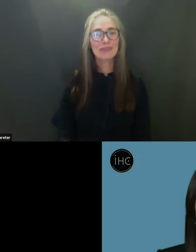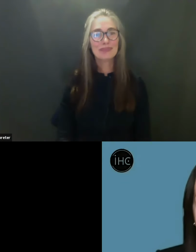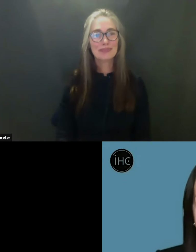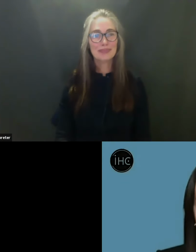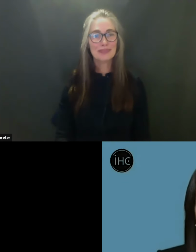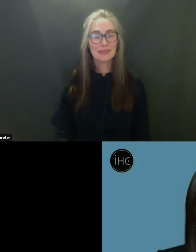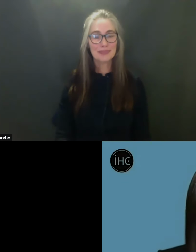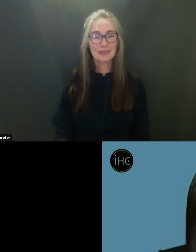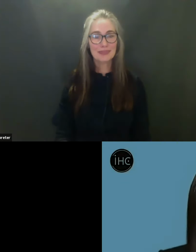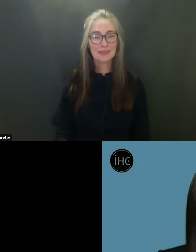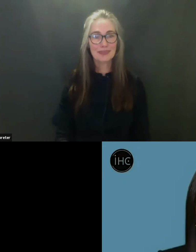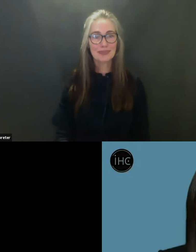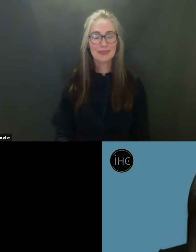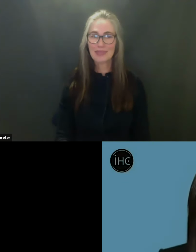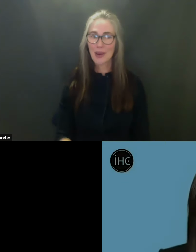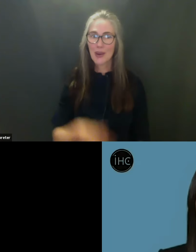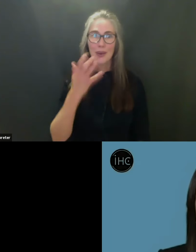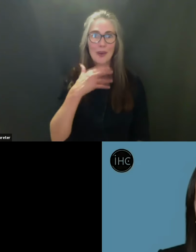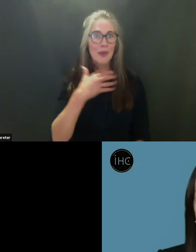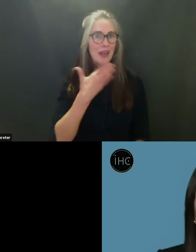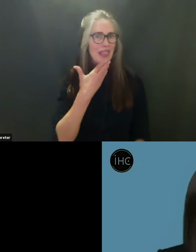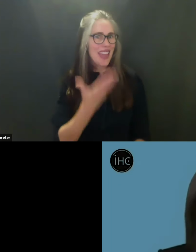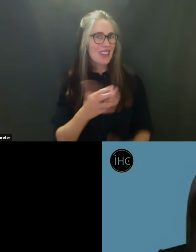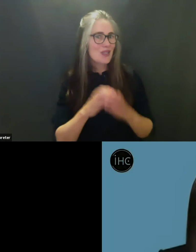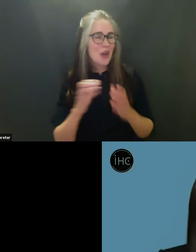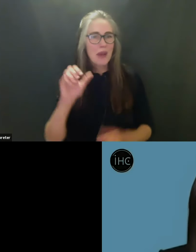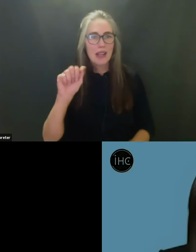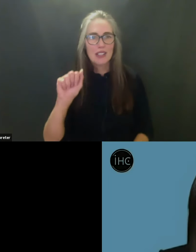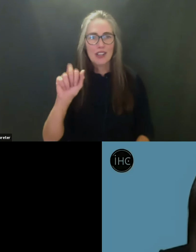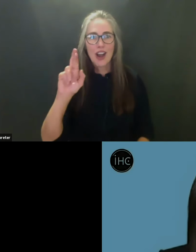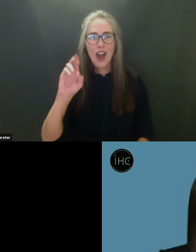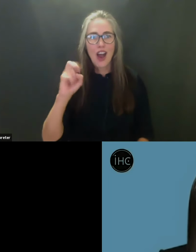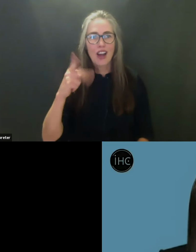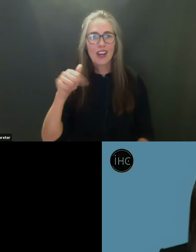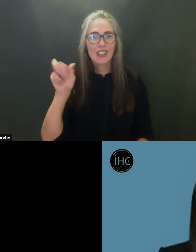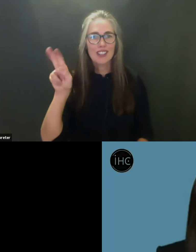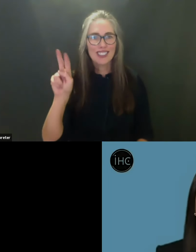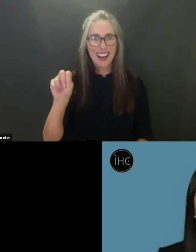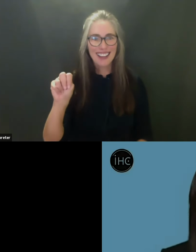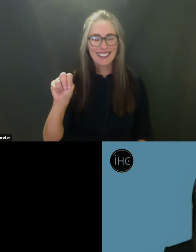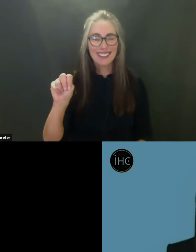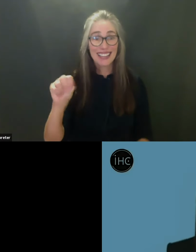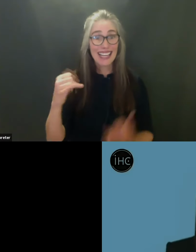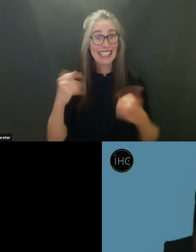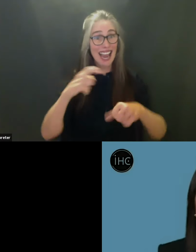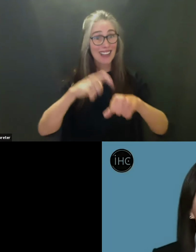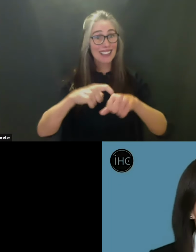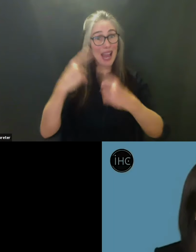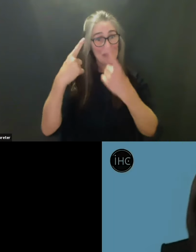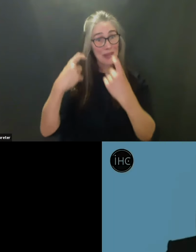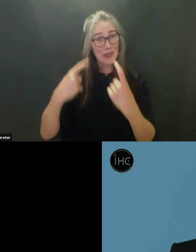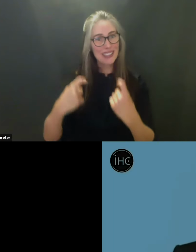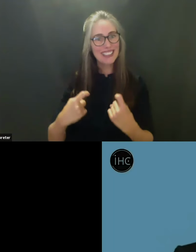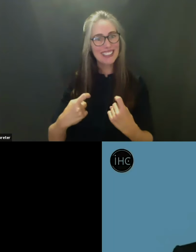Thank thank you so much, Arshan. I'm going to jump right into questions, because